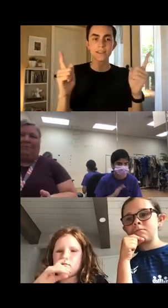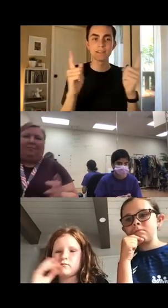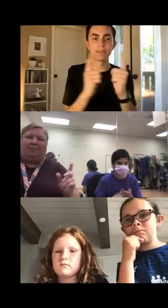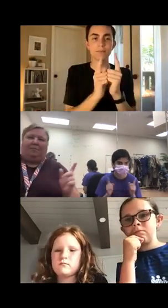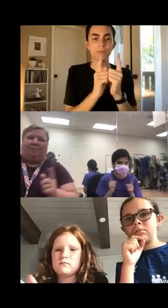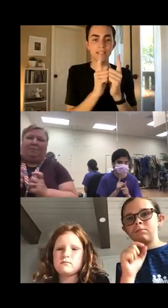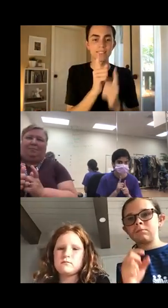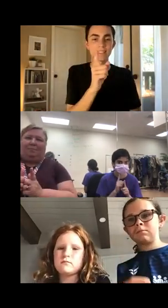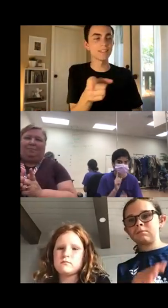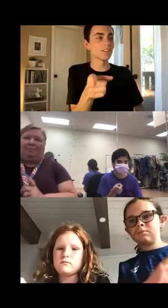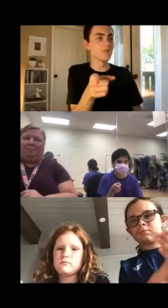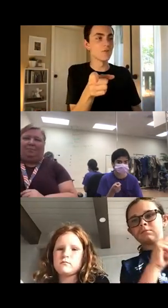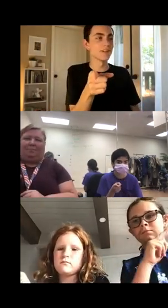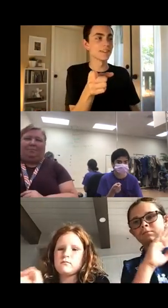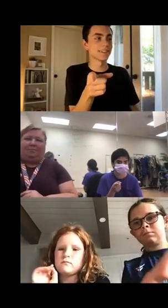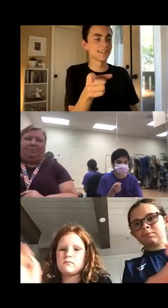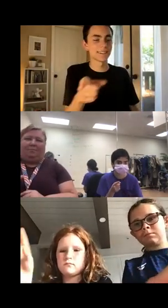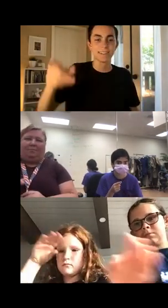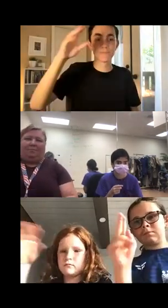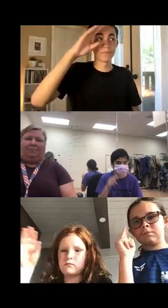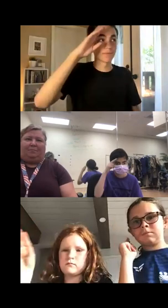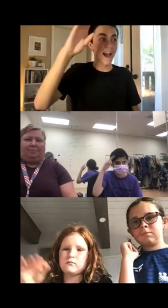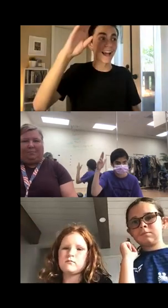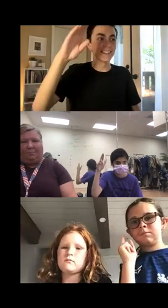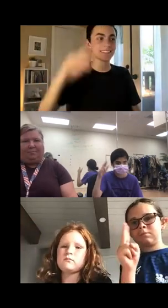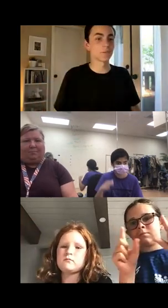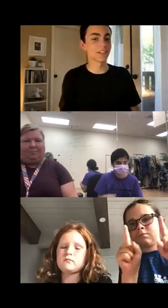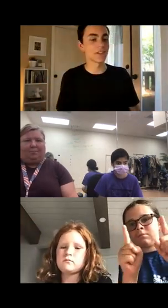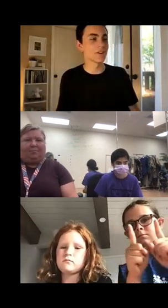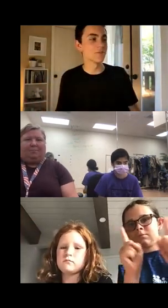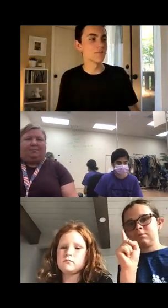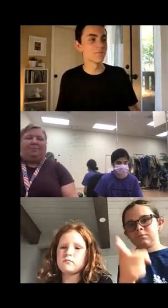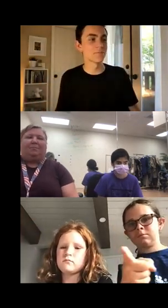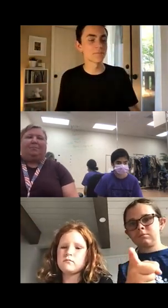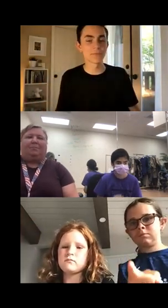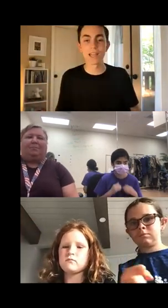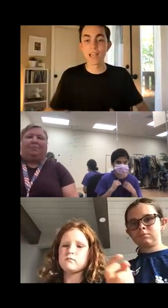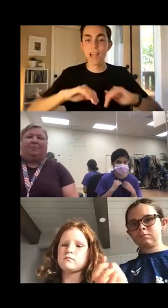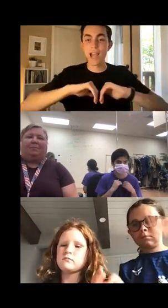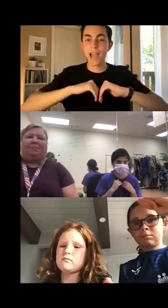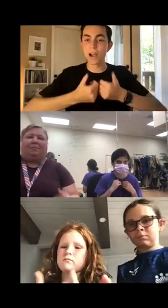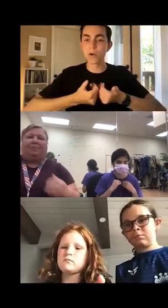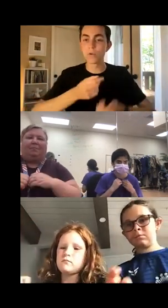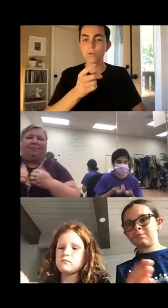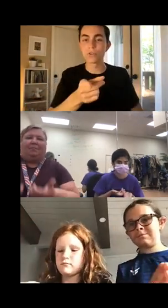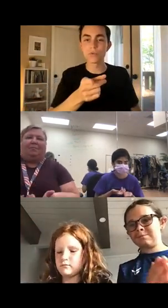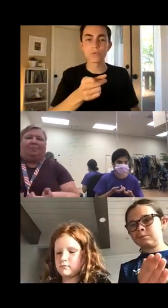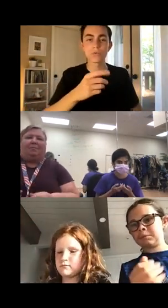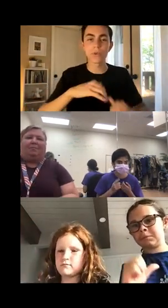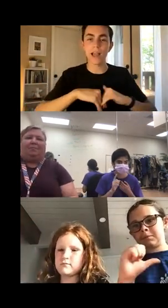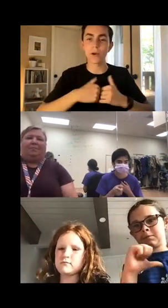nice, meet you, hi or hello, how